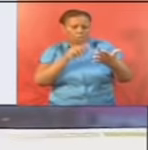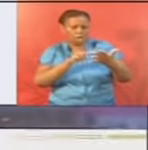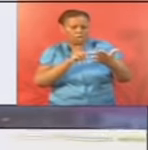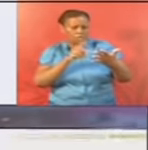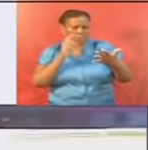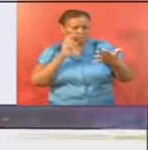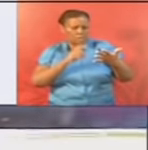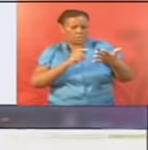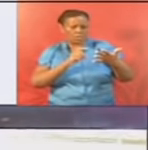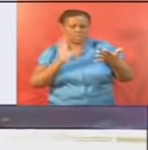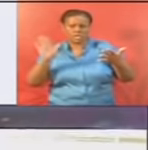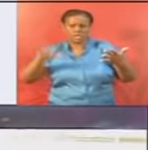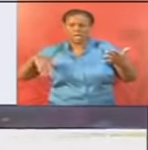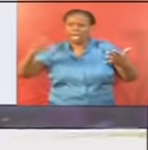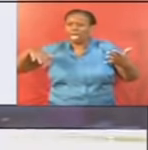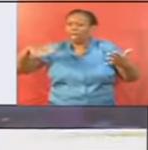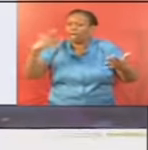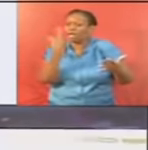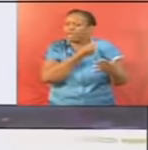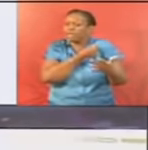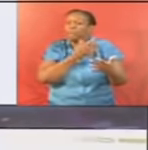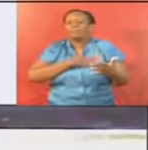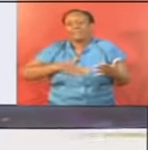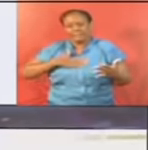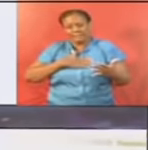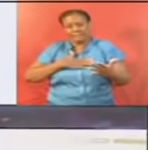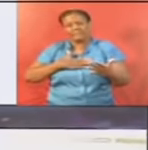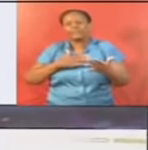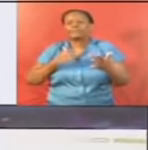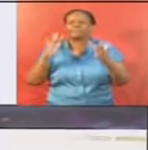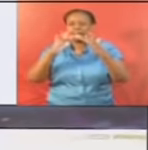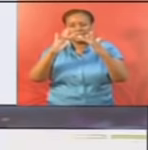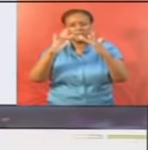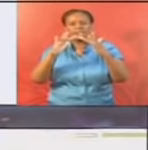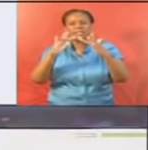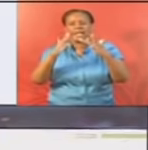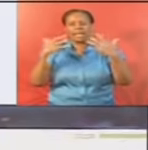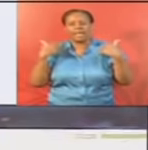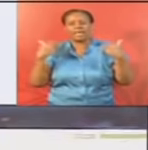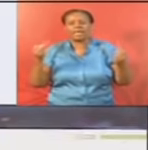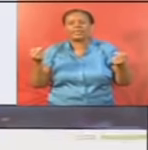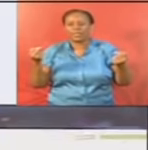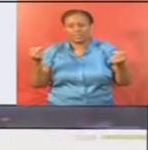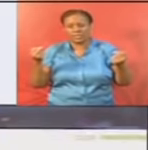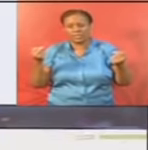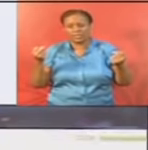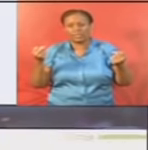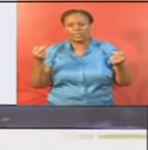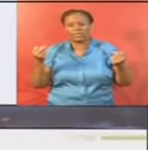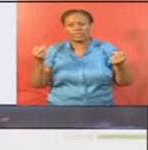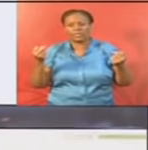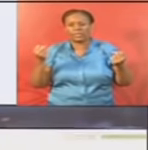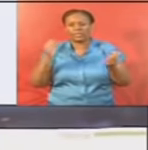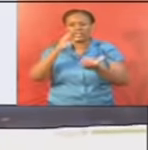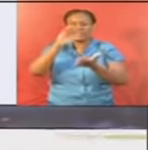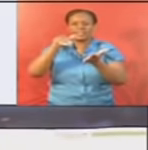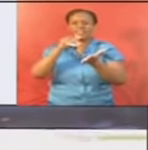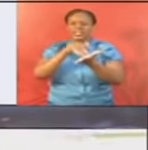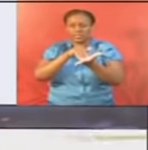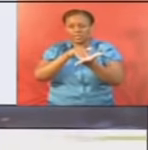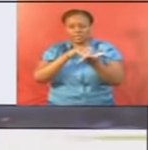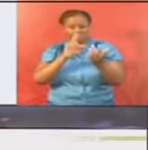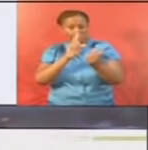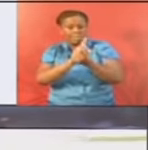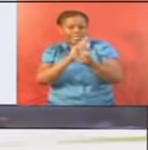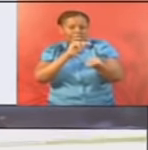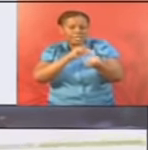please contact the health center, speak to a nurse who will advise you, set up an appointment for you to bring your child in so that your child